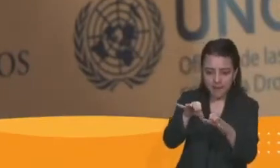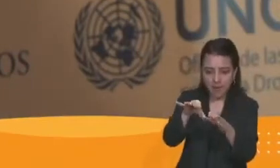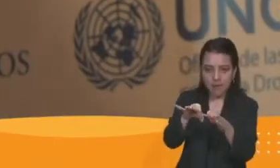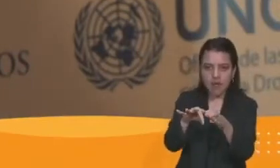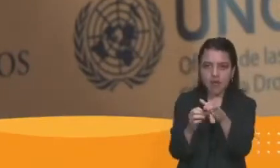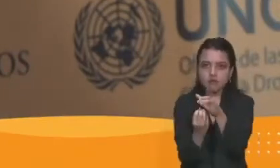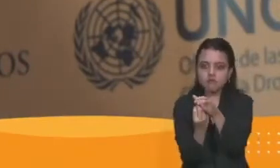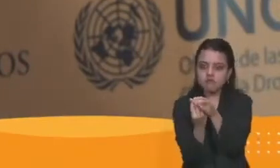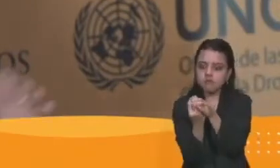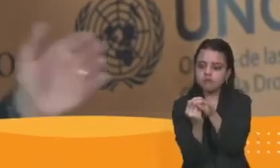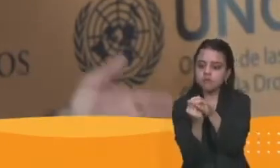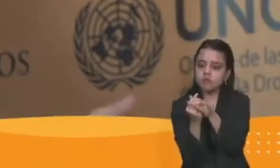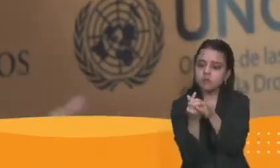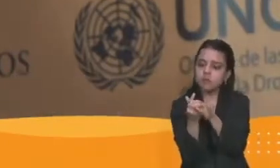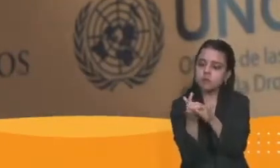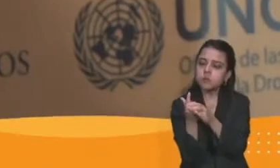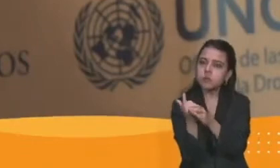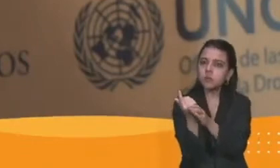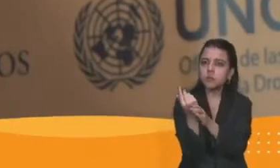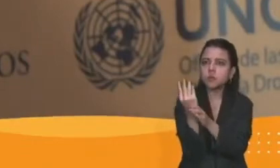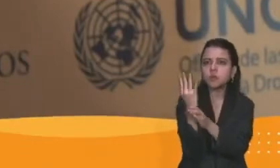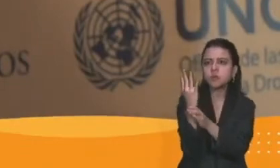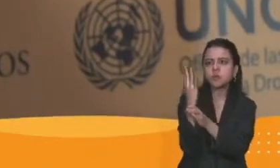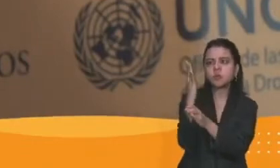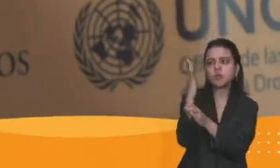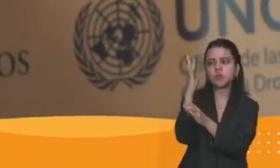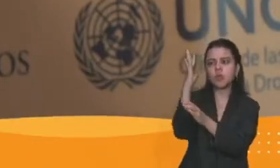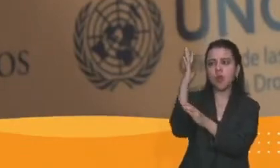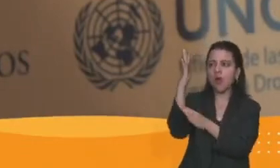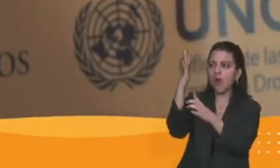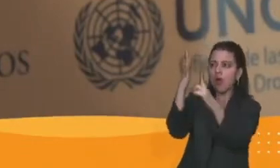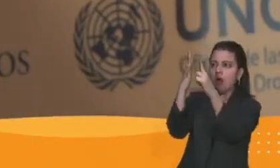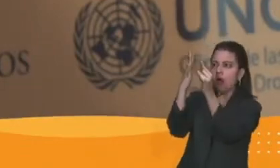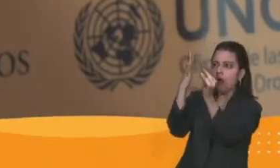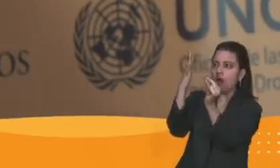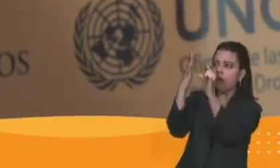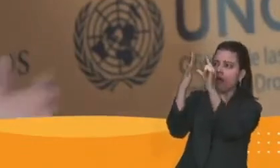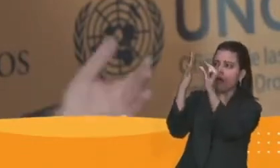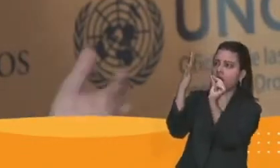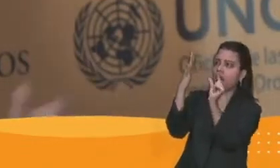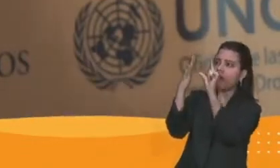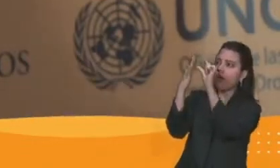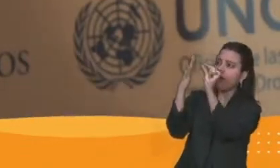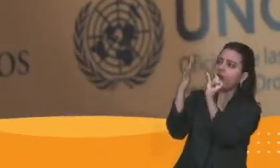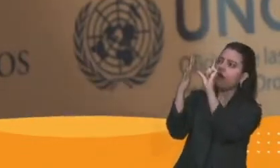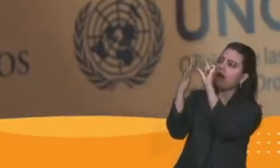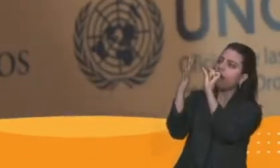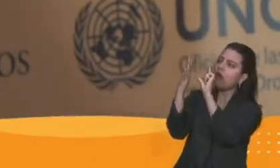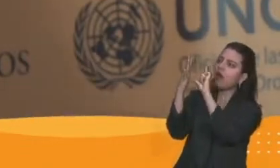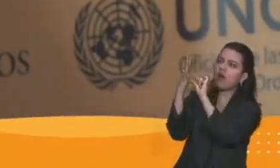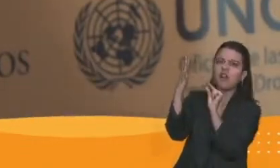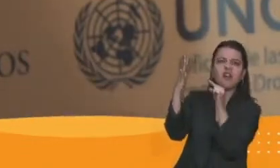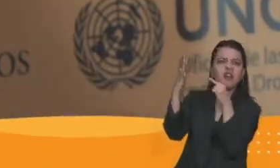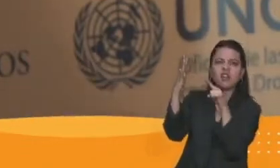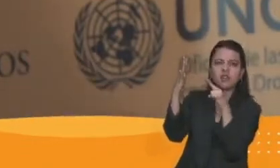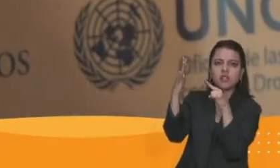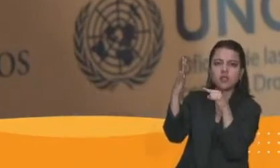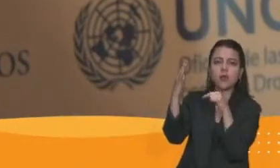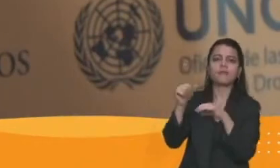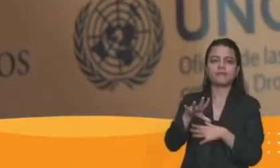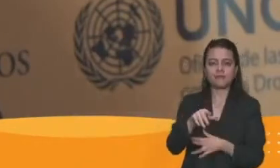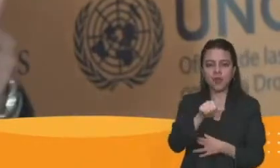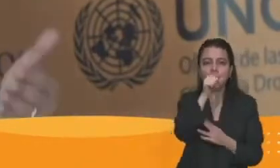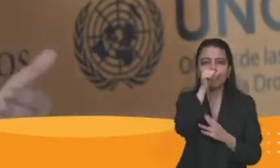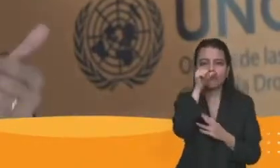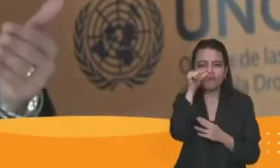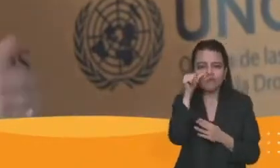near to 38% of the territories where we have an EVOA. We also have coca leaf crops. We